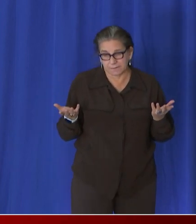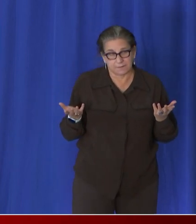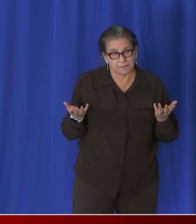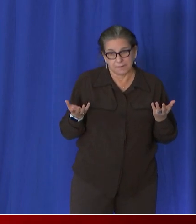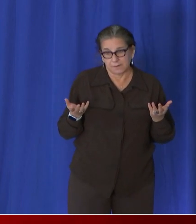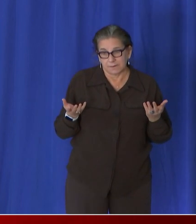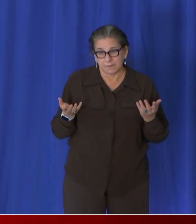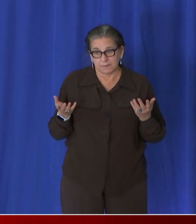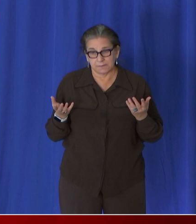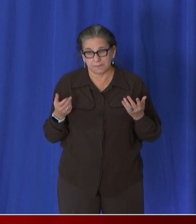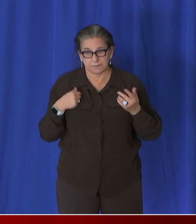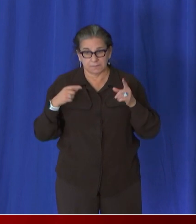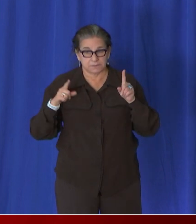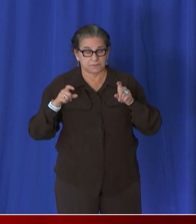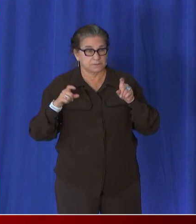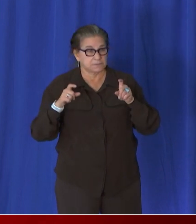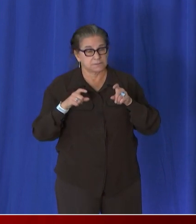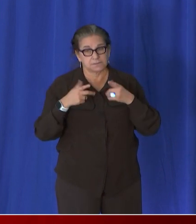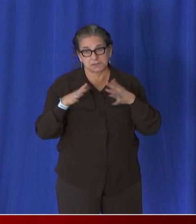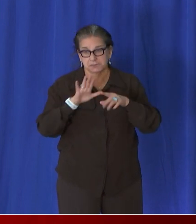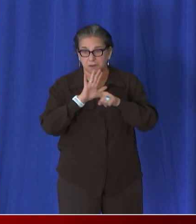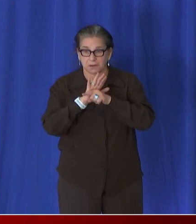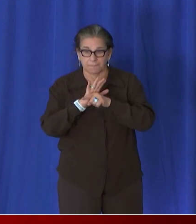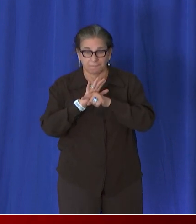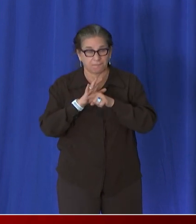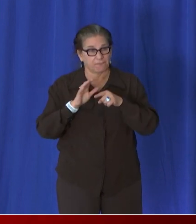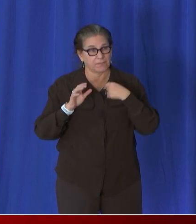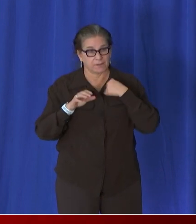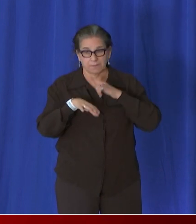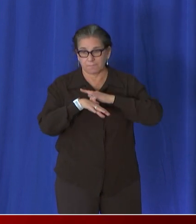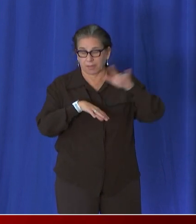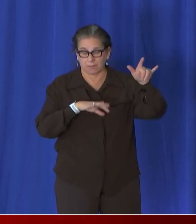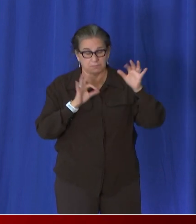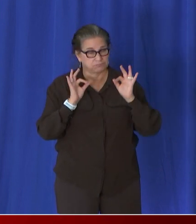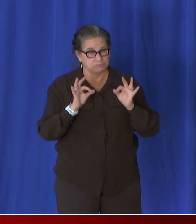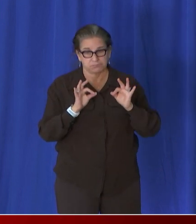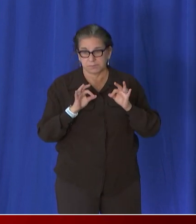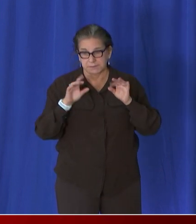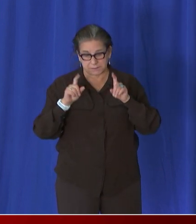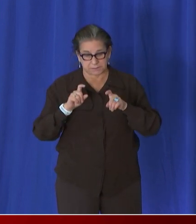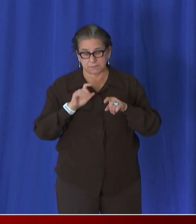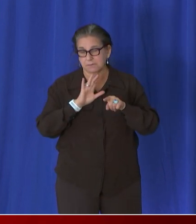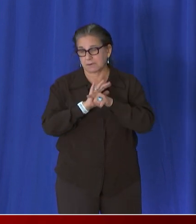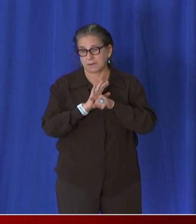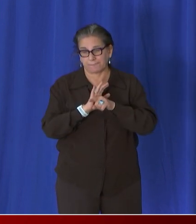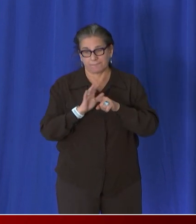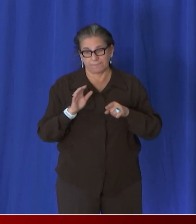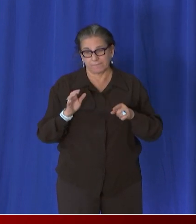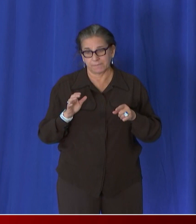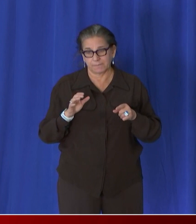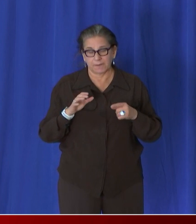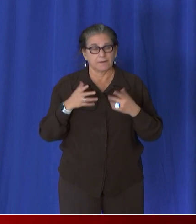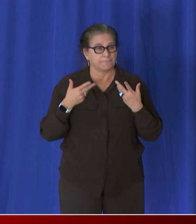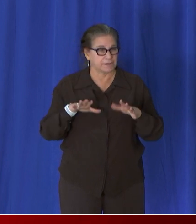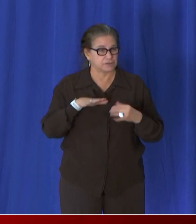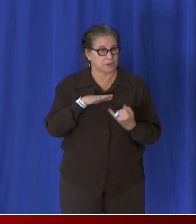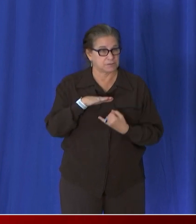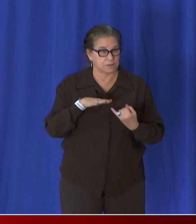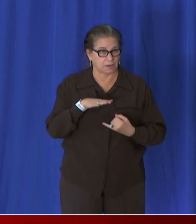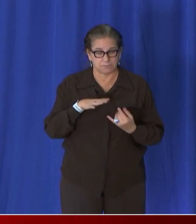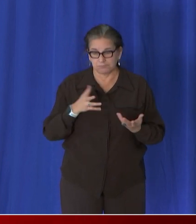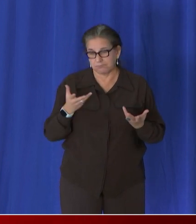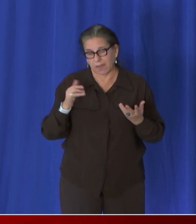negative test upon arrival, to isolate perhaps when they get here. But I think